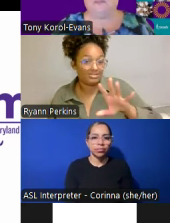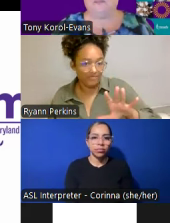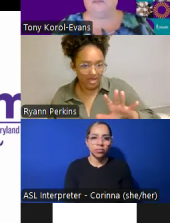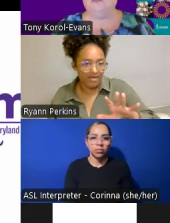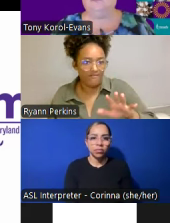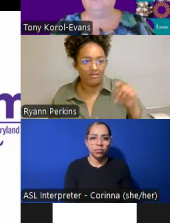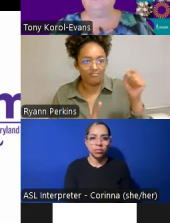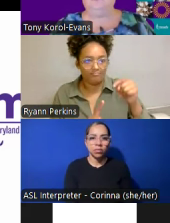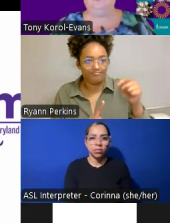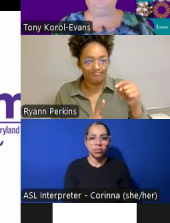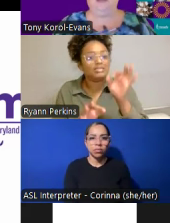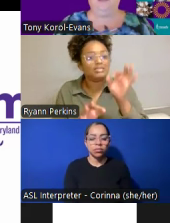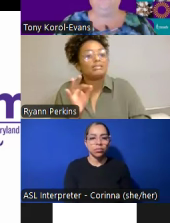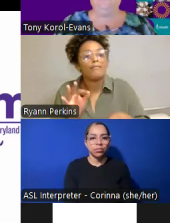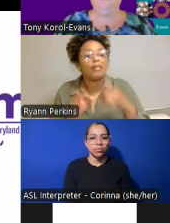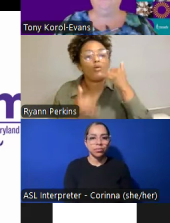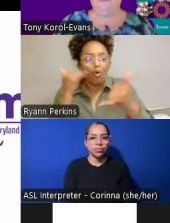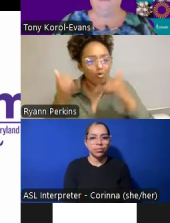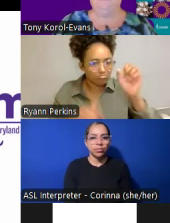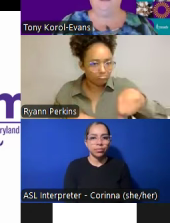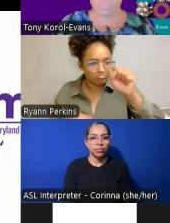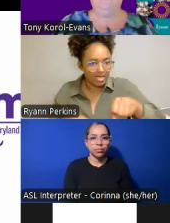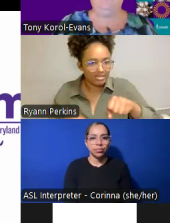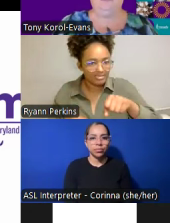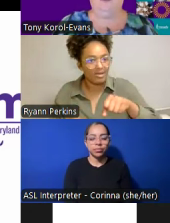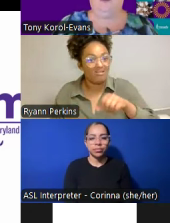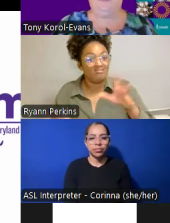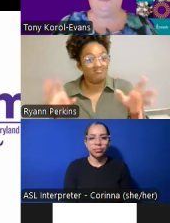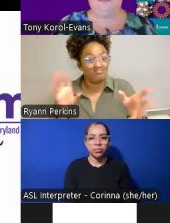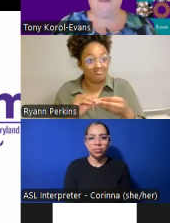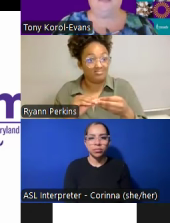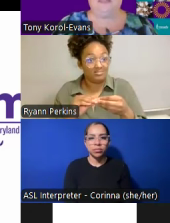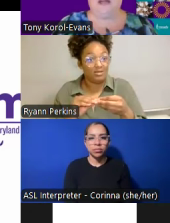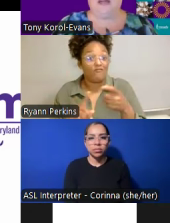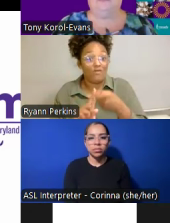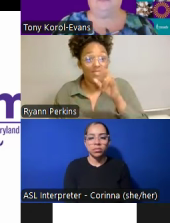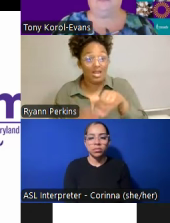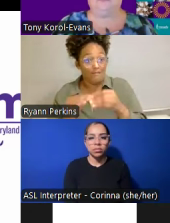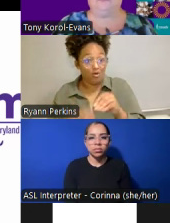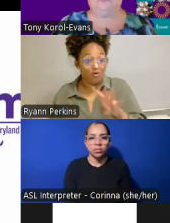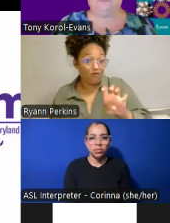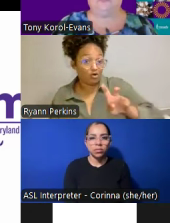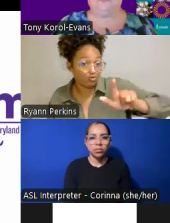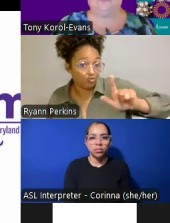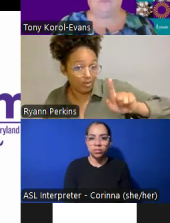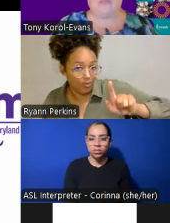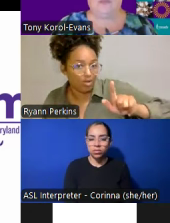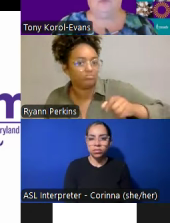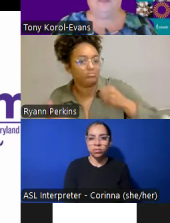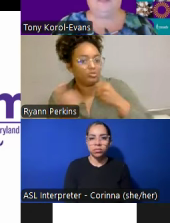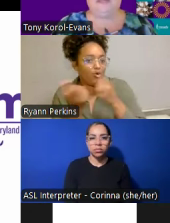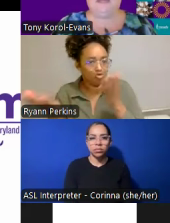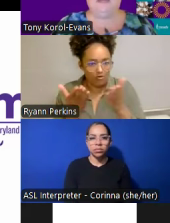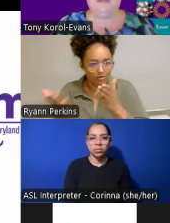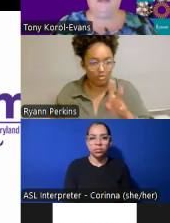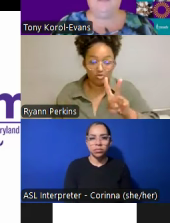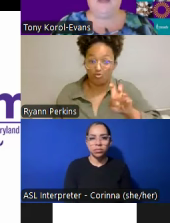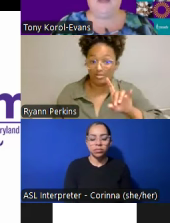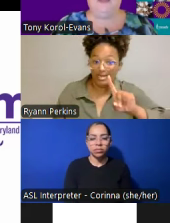services. Okay. Now, if we go on to the next slide, you will